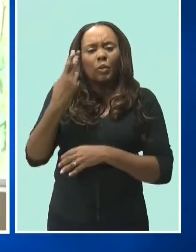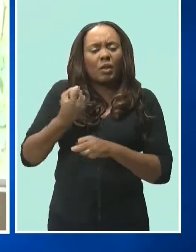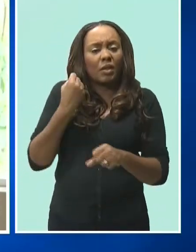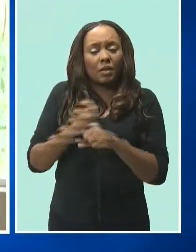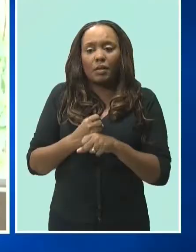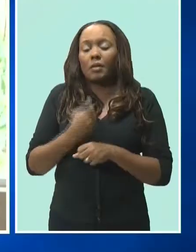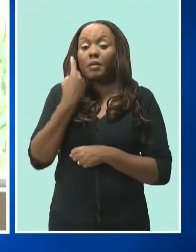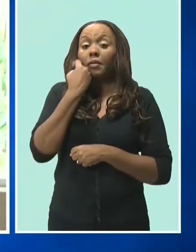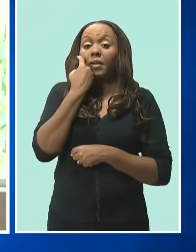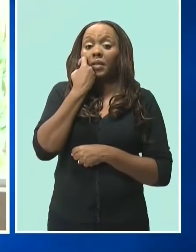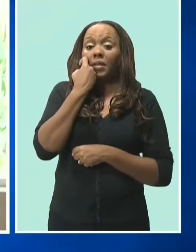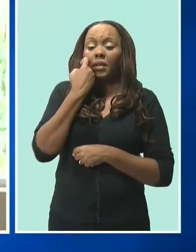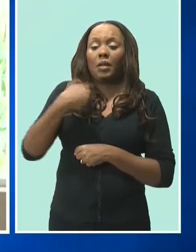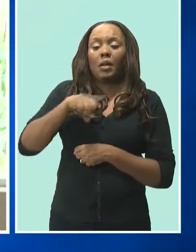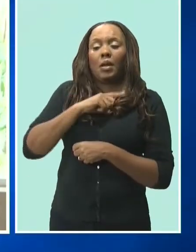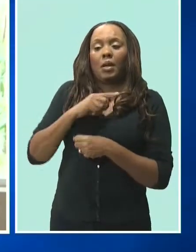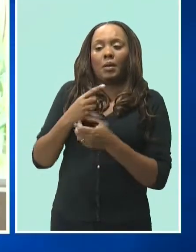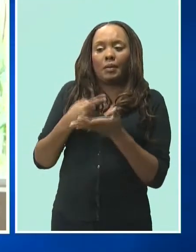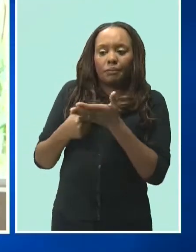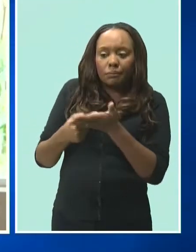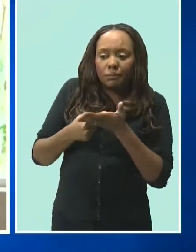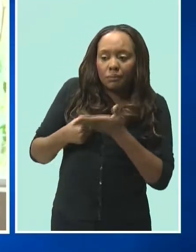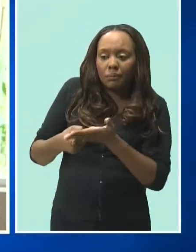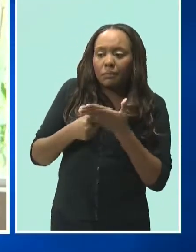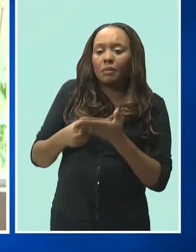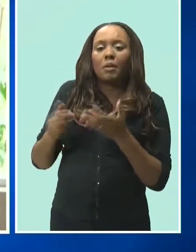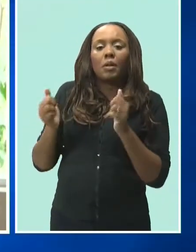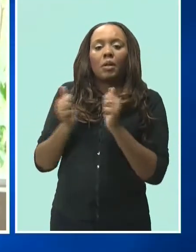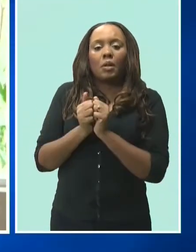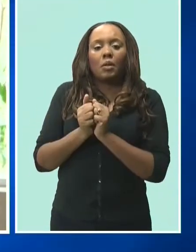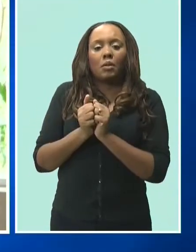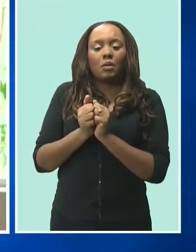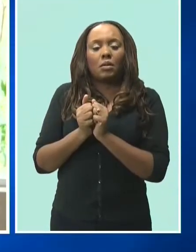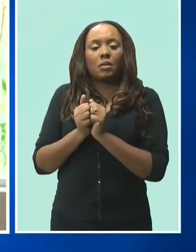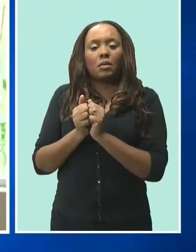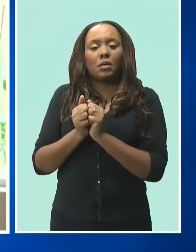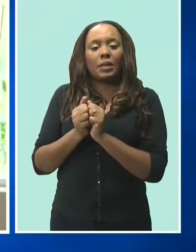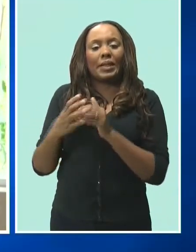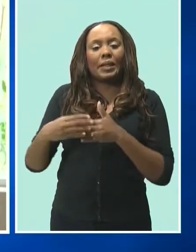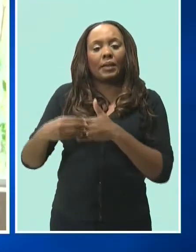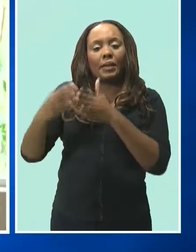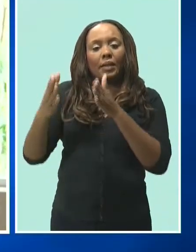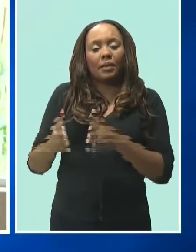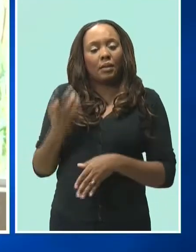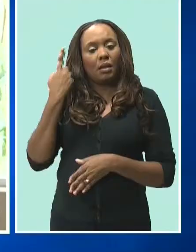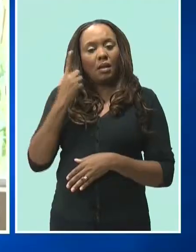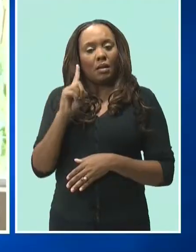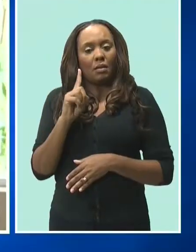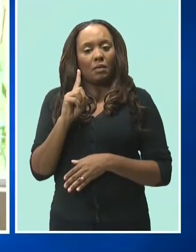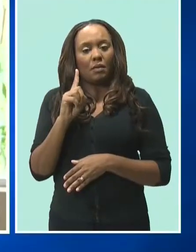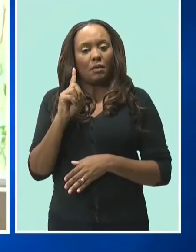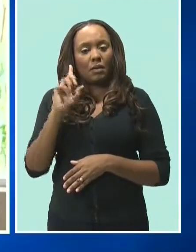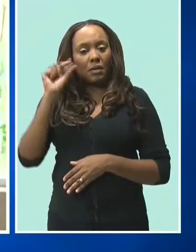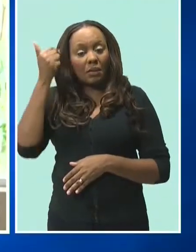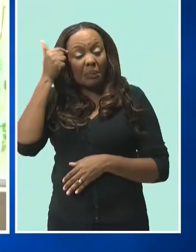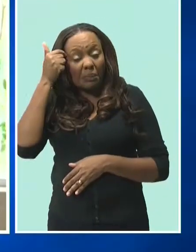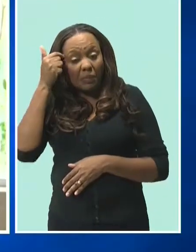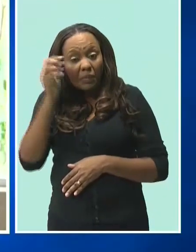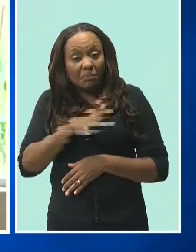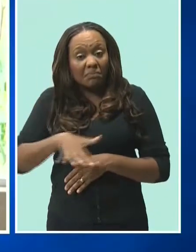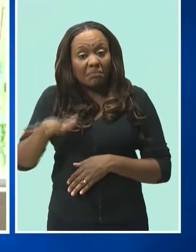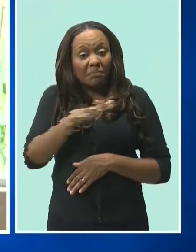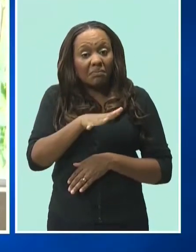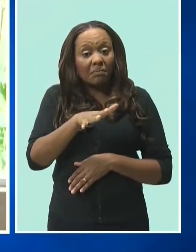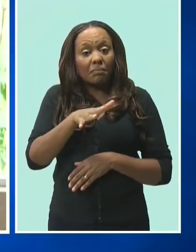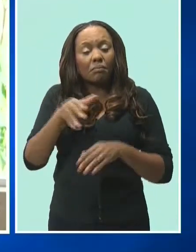recently again in all of our correspondence to the heads of the international financial institutions and to the heads of government across the